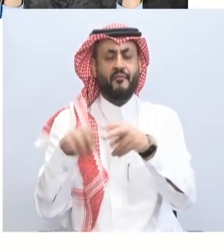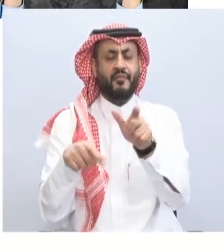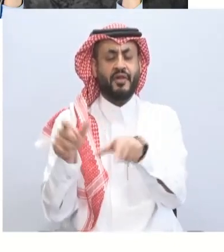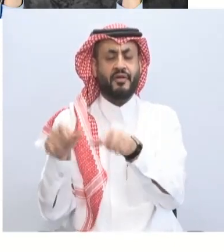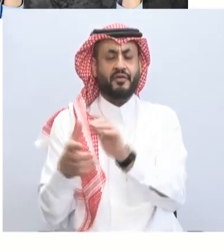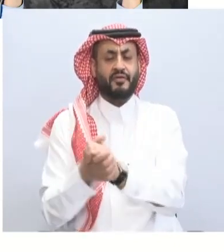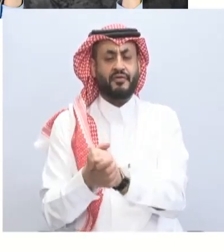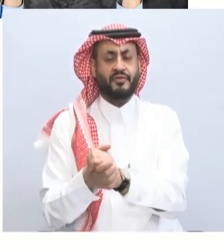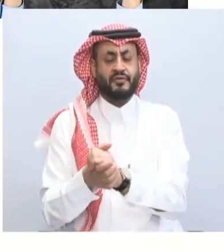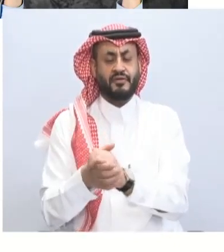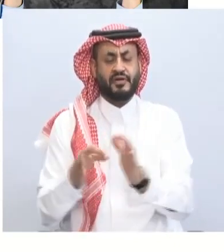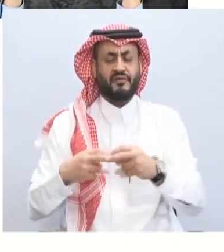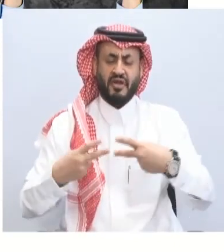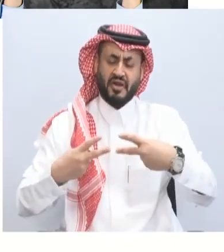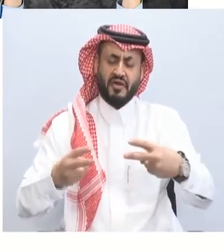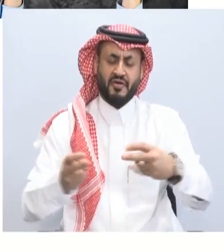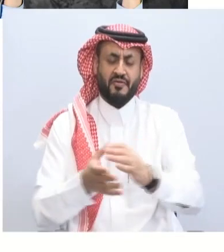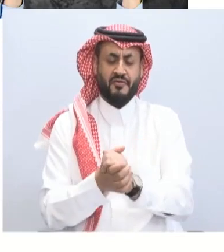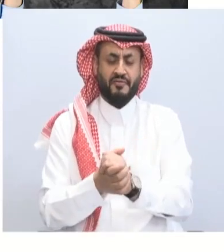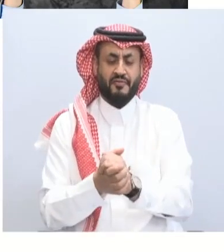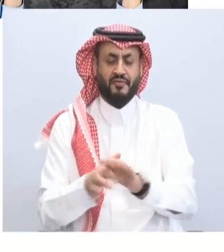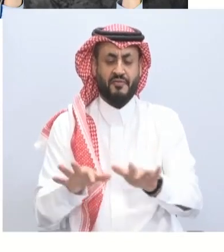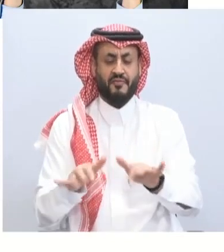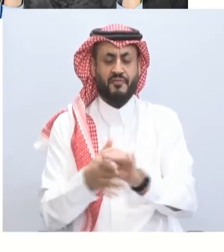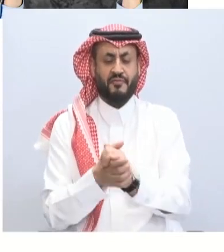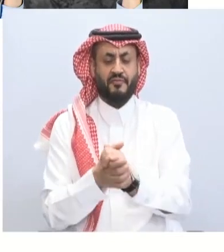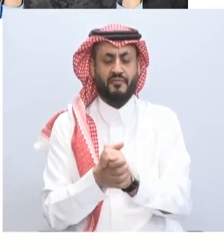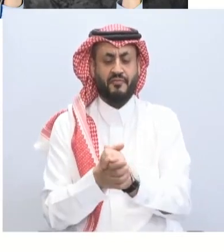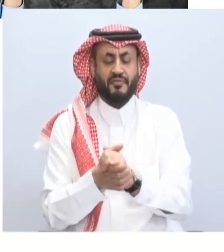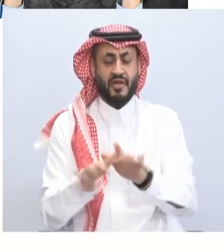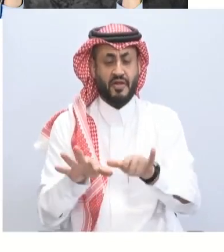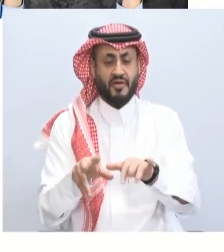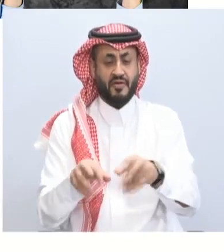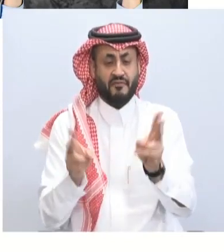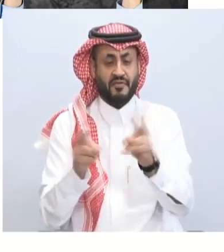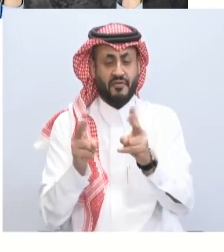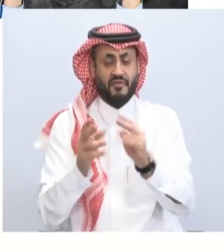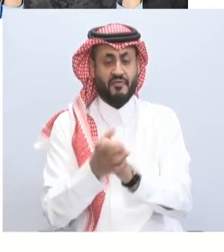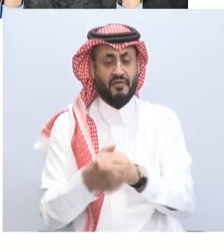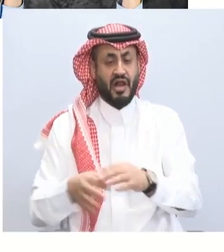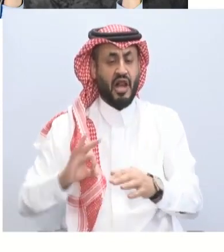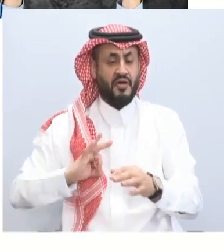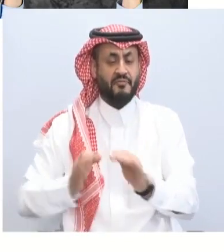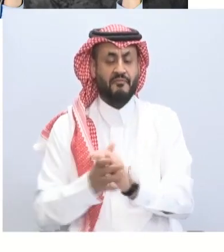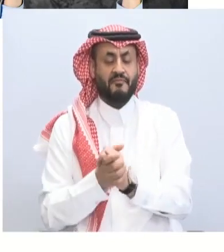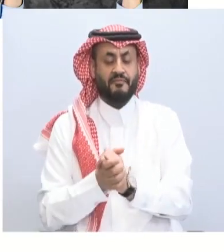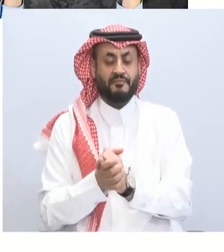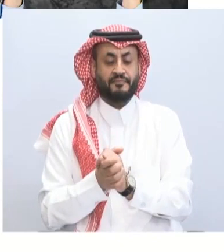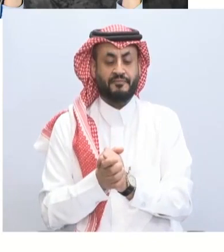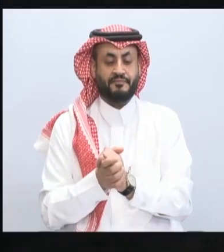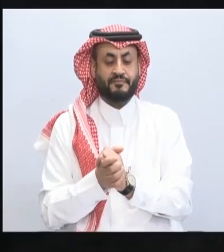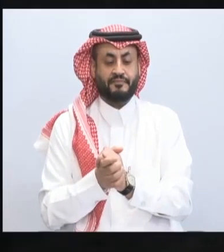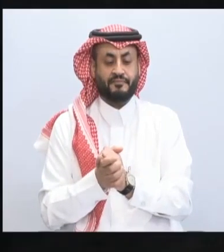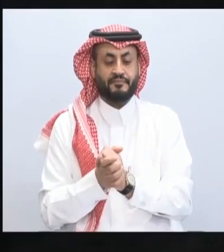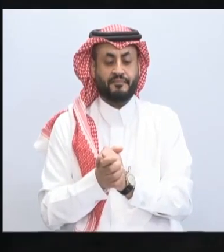appreciated the accessible and affordable opportunities afforded through technology and online communication. So yes, there